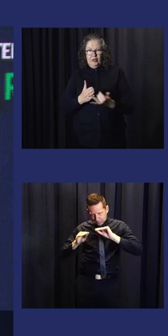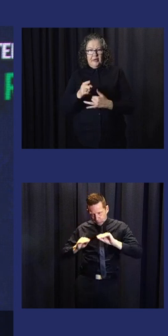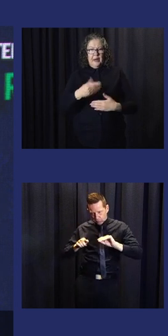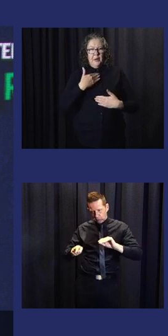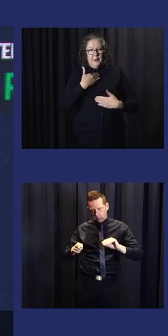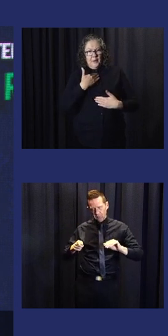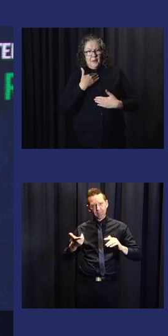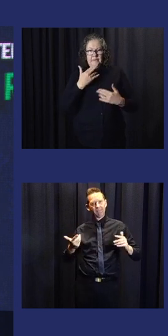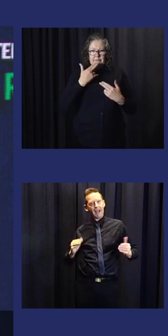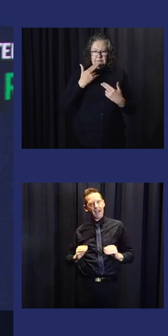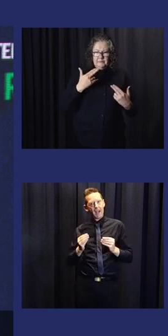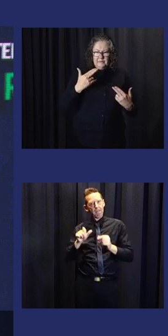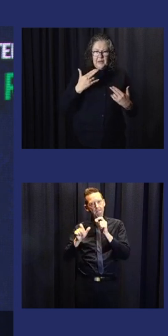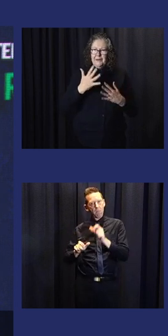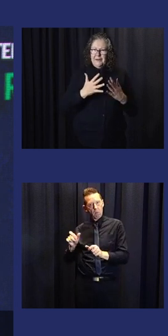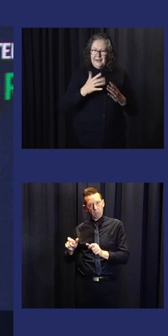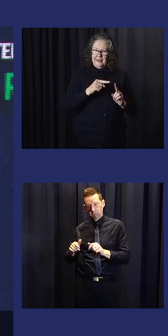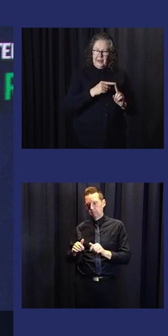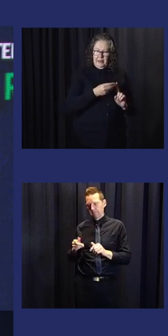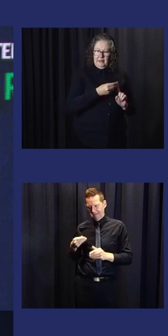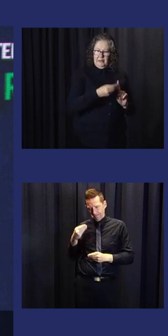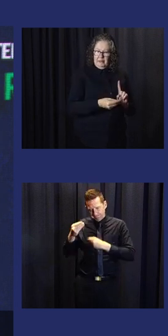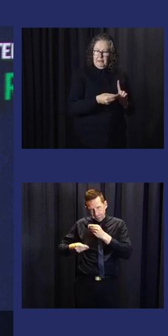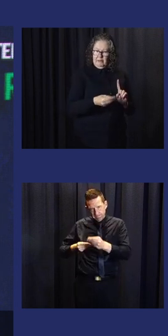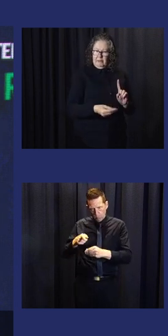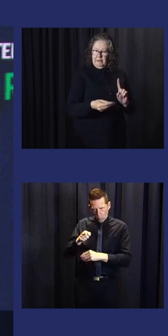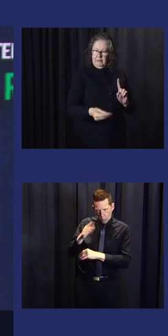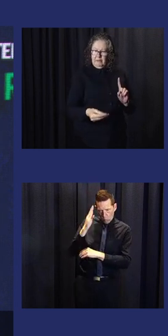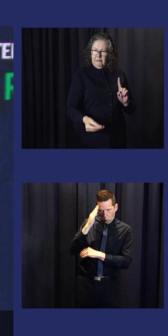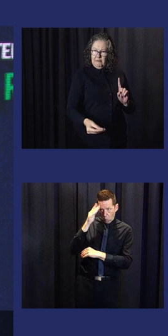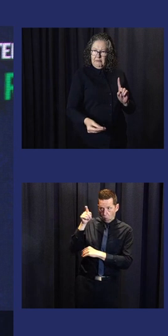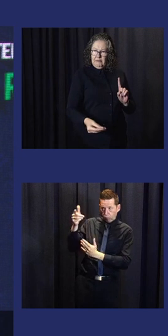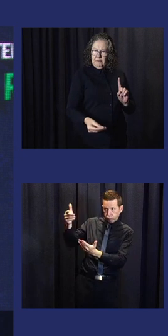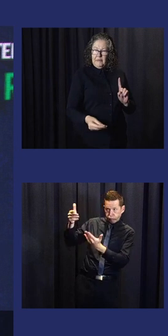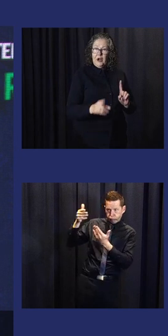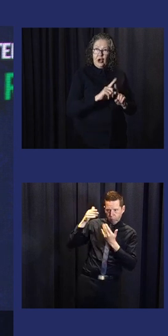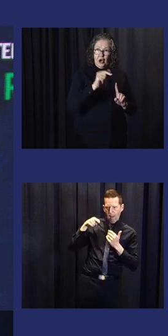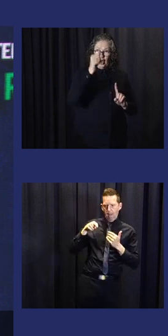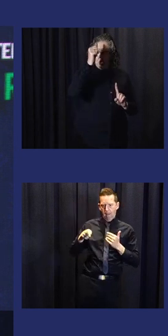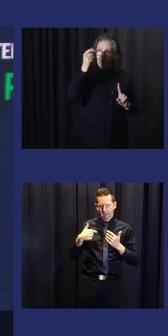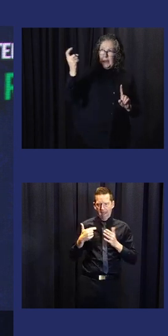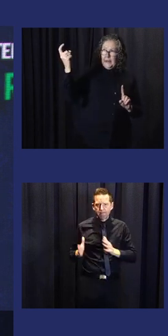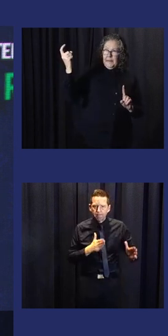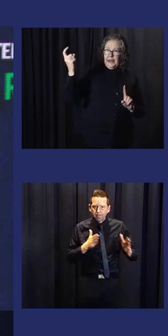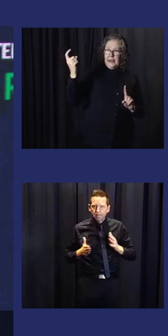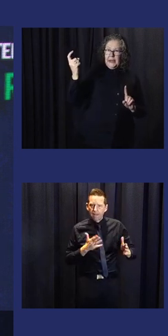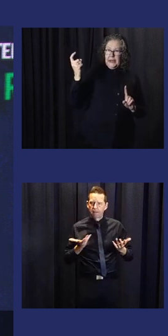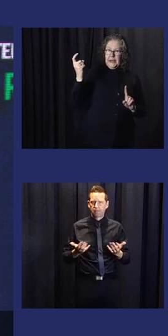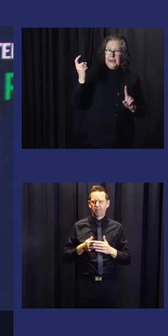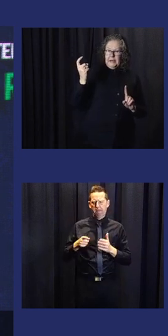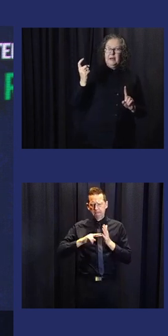younger generation the knowledge, the symptom, and the sign of coming disaster, specifically